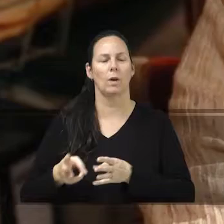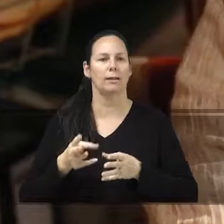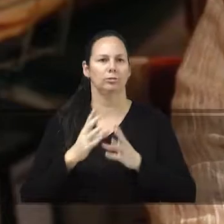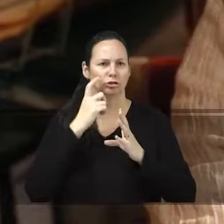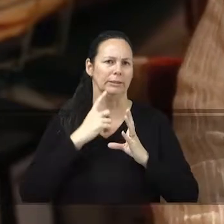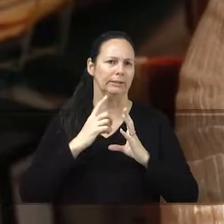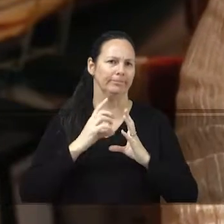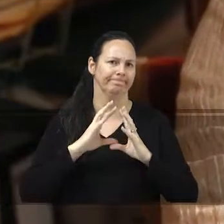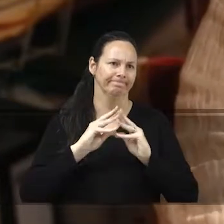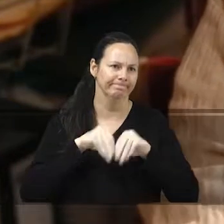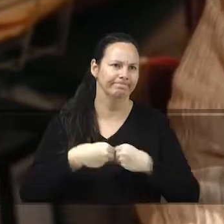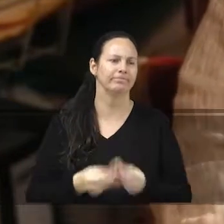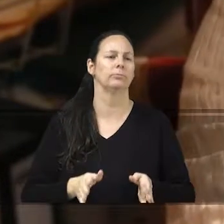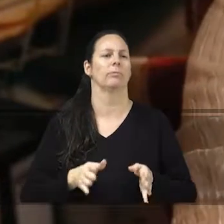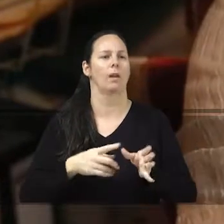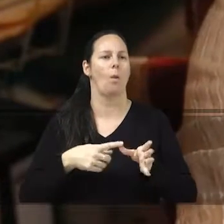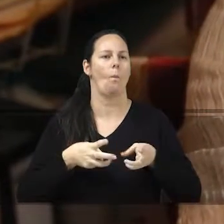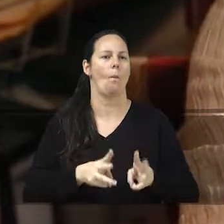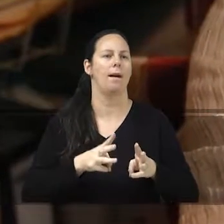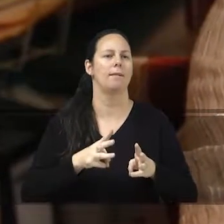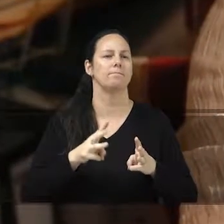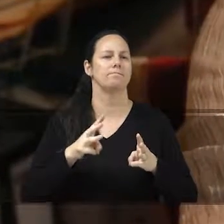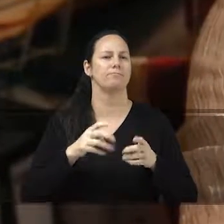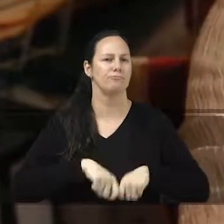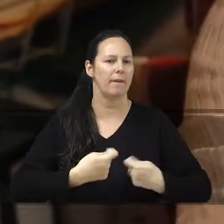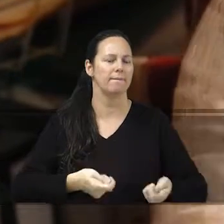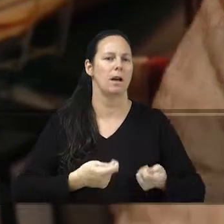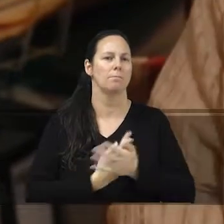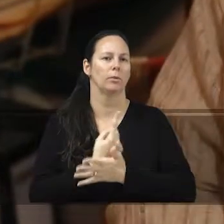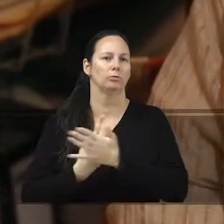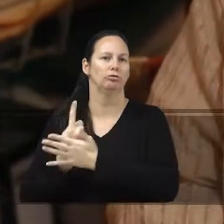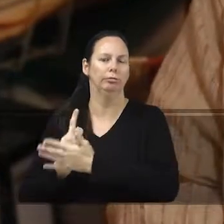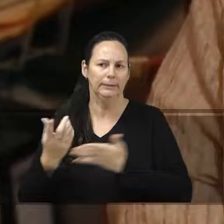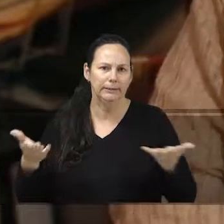in a way that provided opportunities for ongoing thought and reflection.